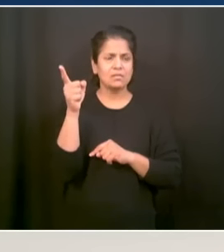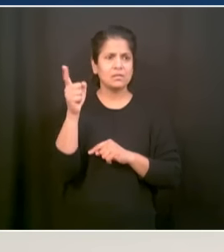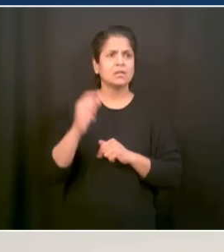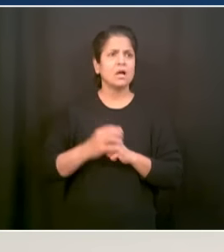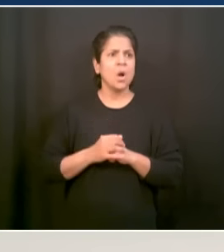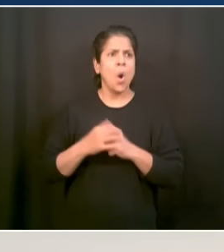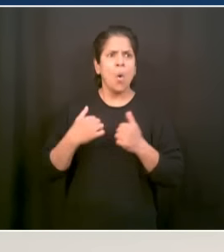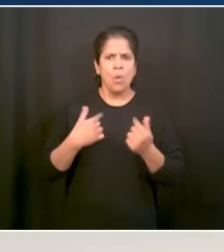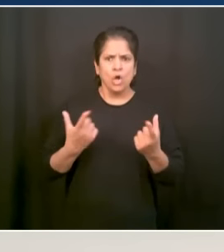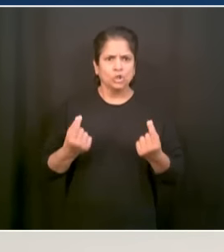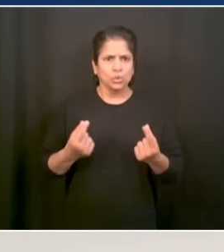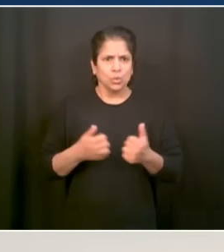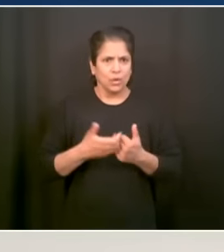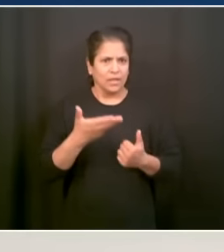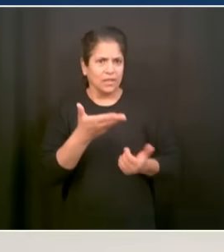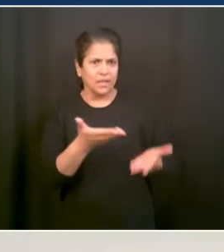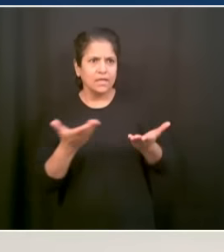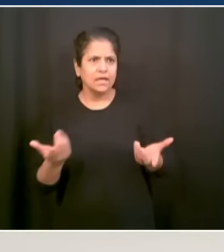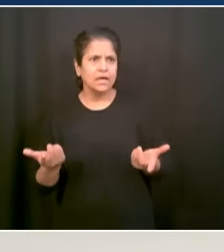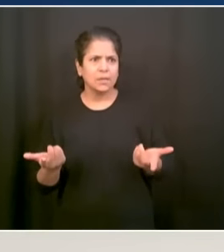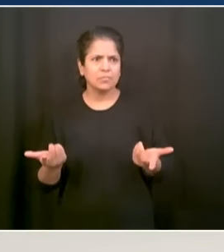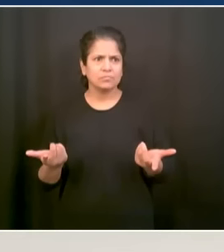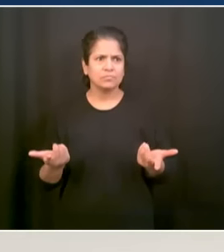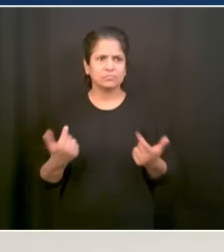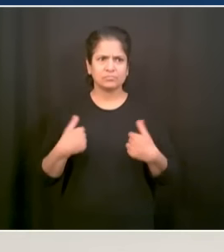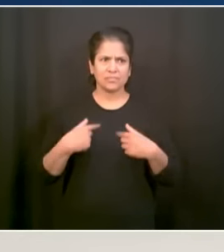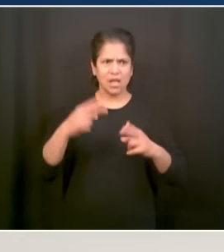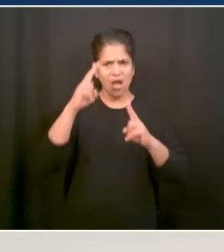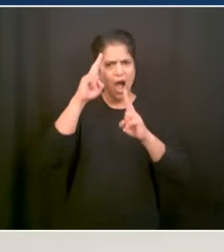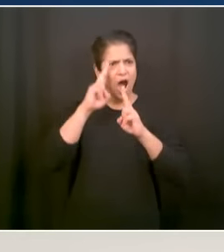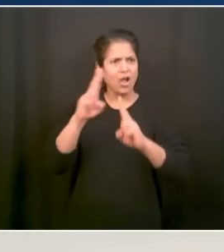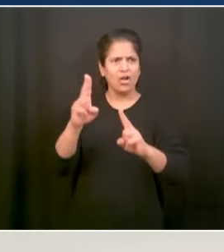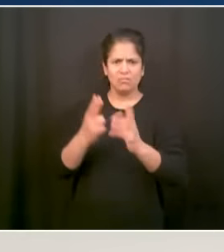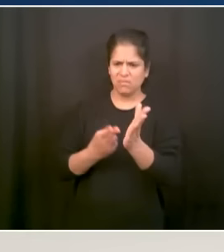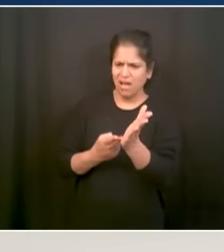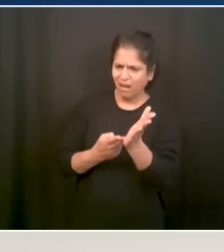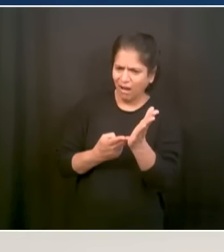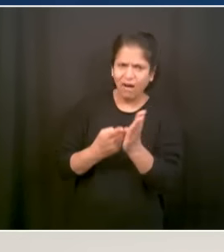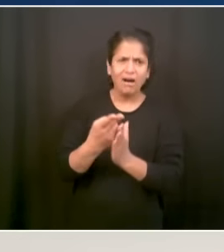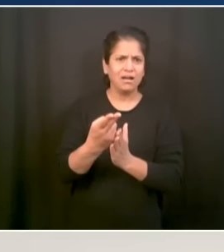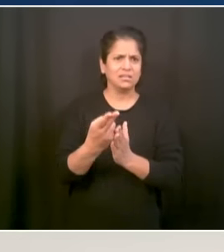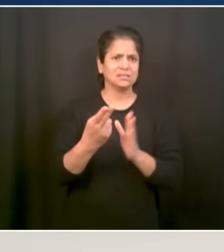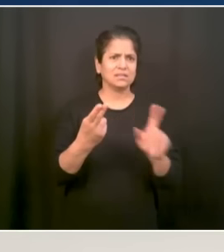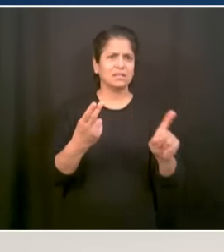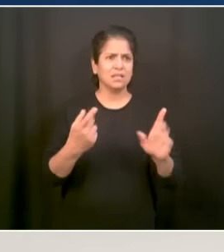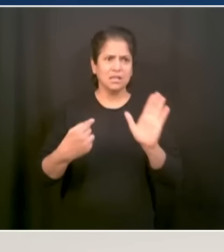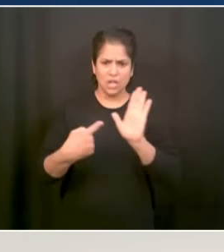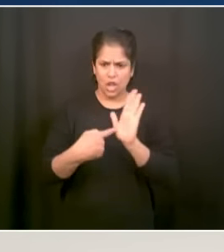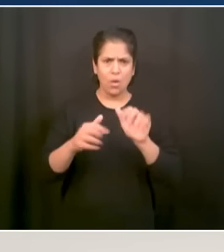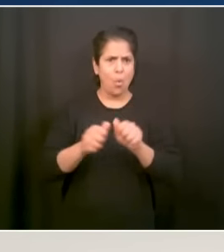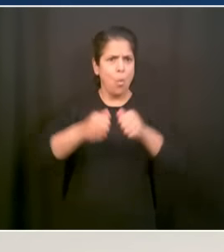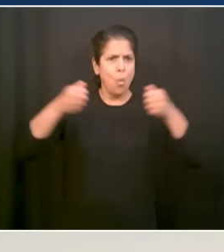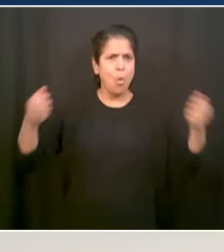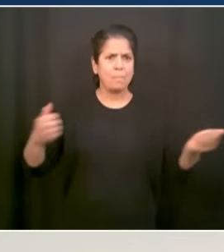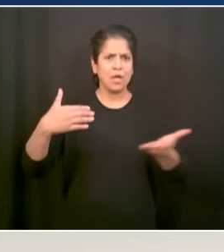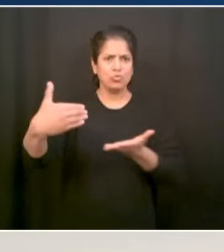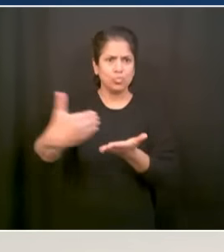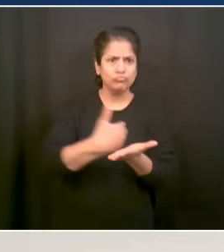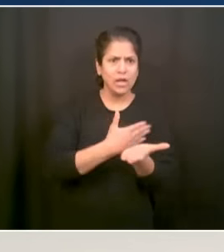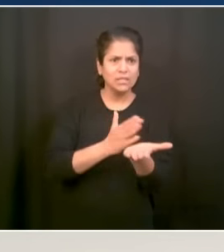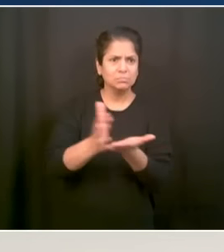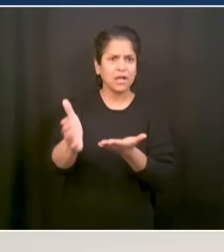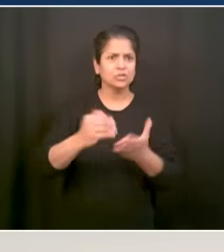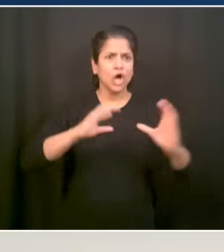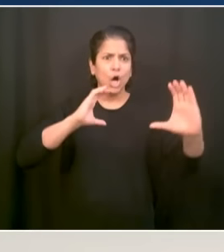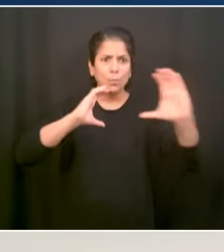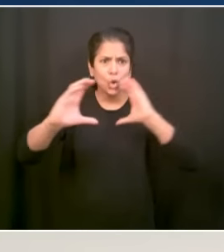Hall. We will be honest, transparent, and we will communicate the decisions we're making and why we're making them. We